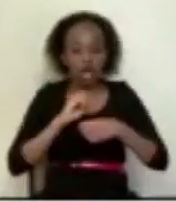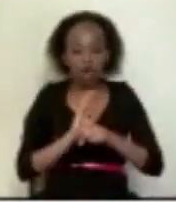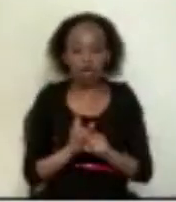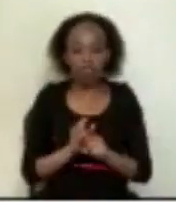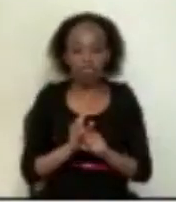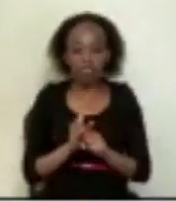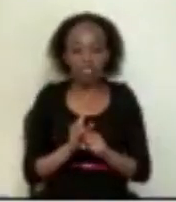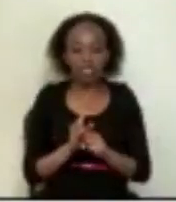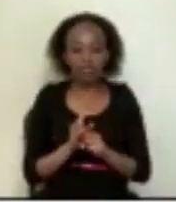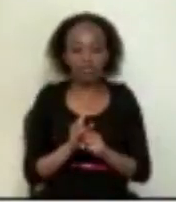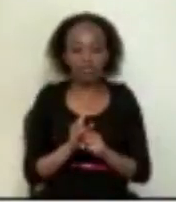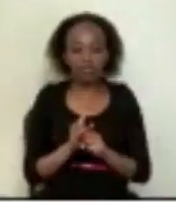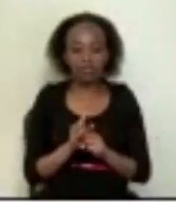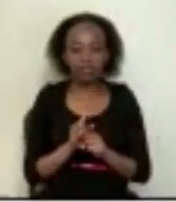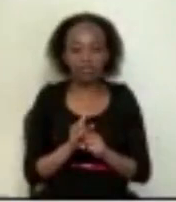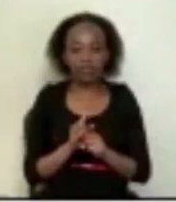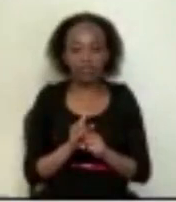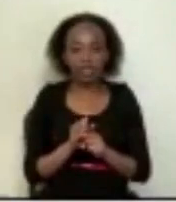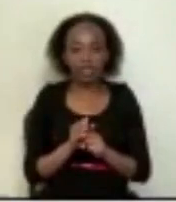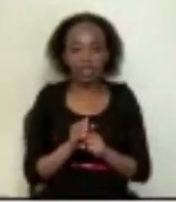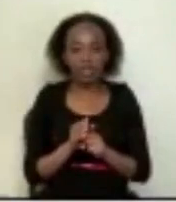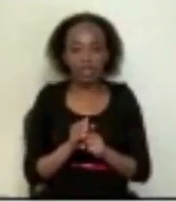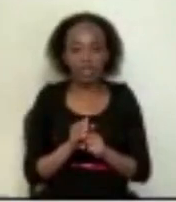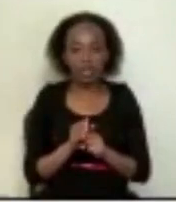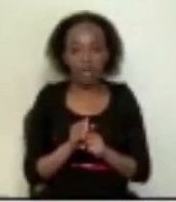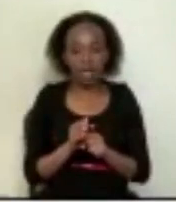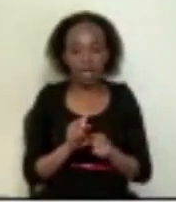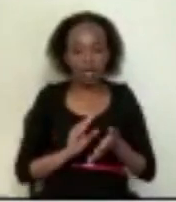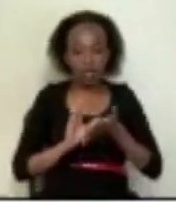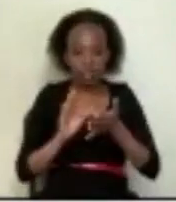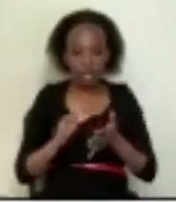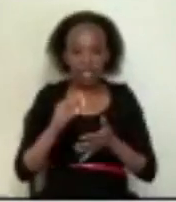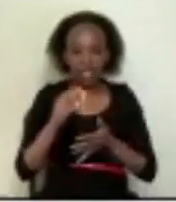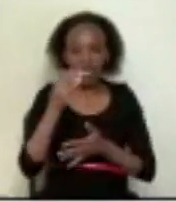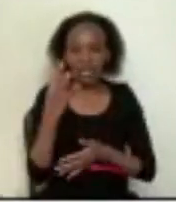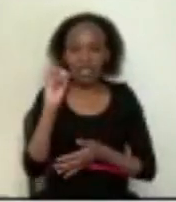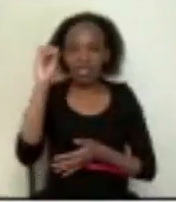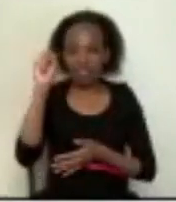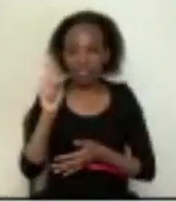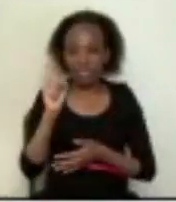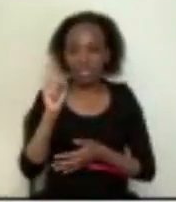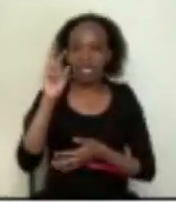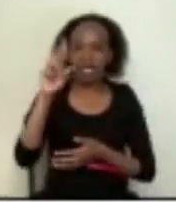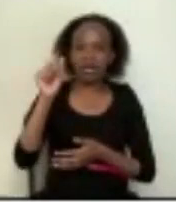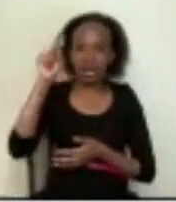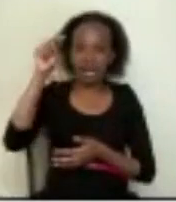COVID-19 grant of 350 rands a month. However, this grant